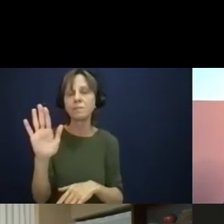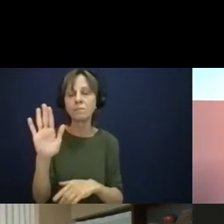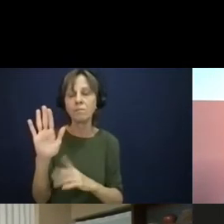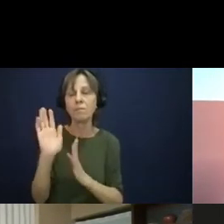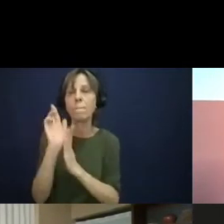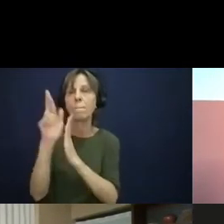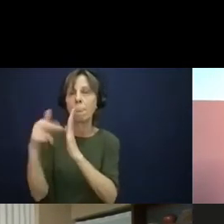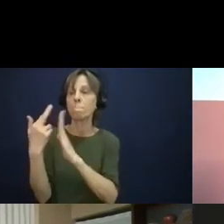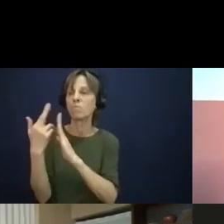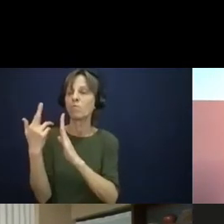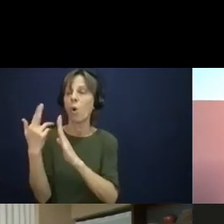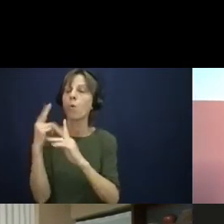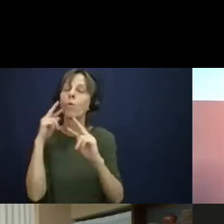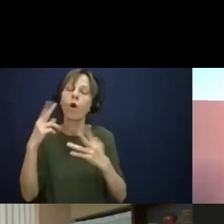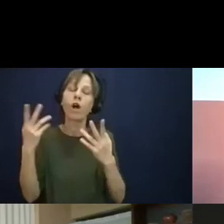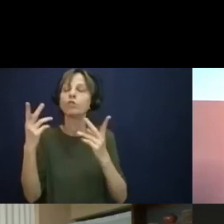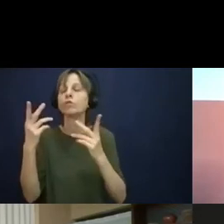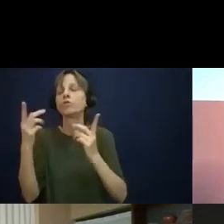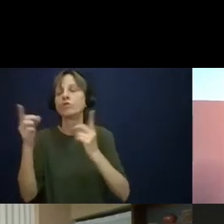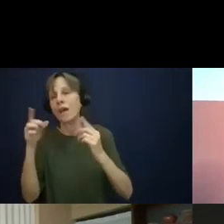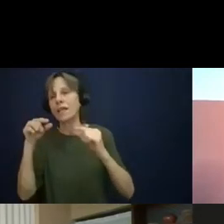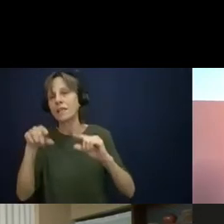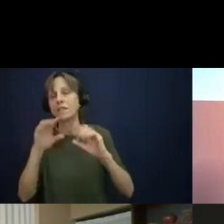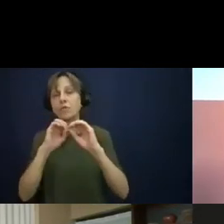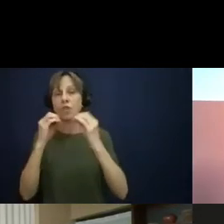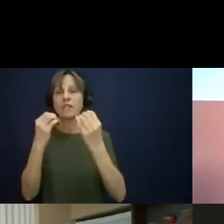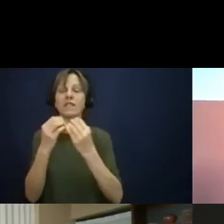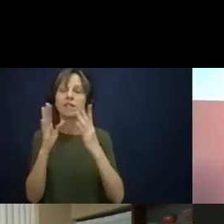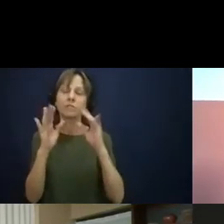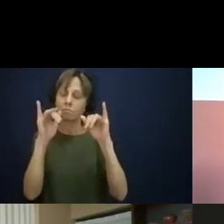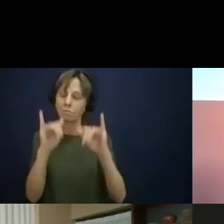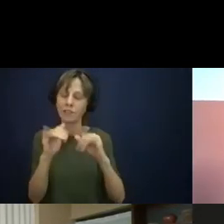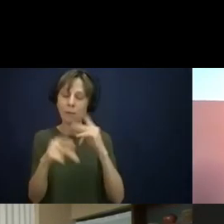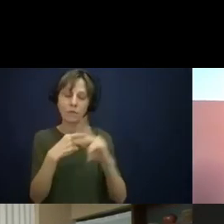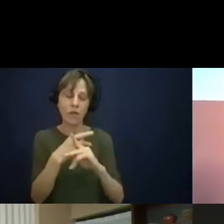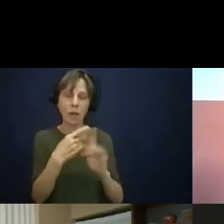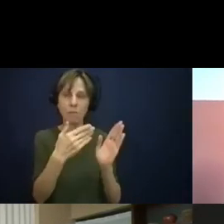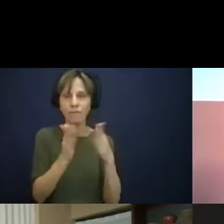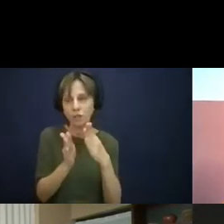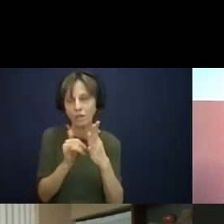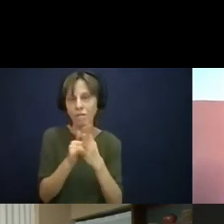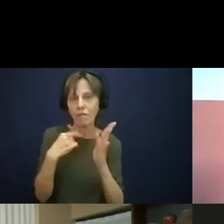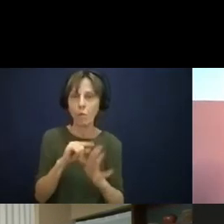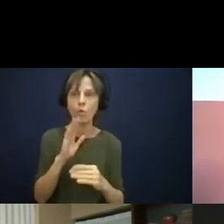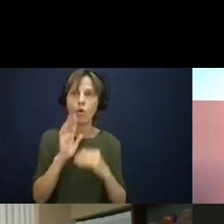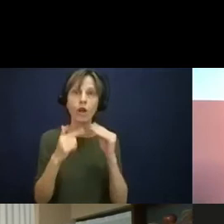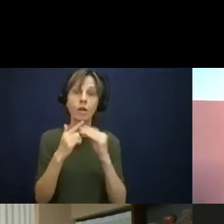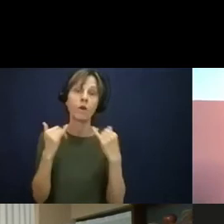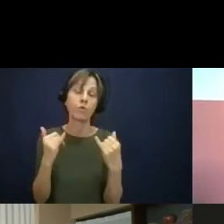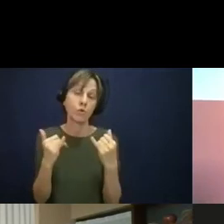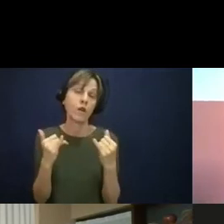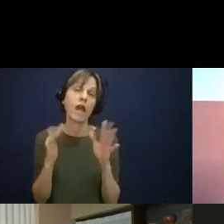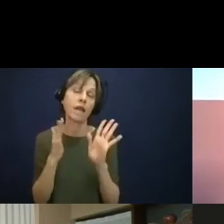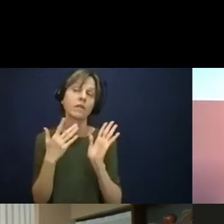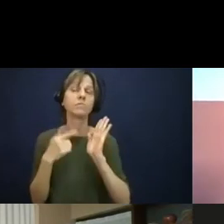this organization is the kind of shift we're also talking about today, and is a real reflection of what it means to shift and share